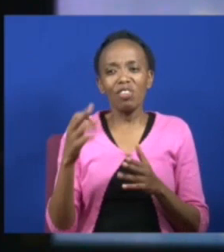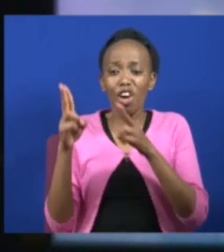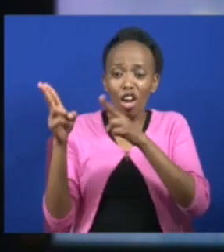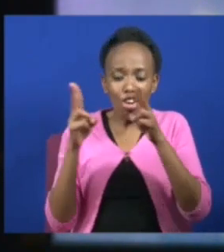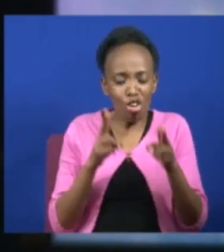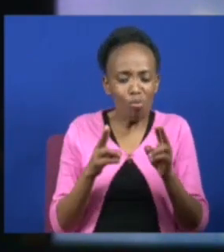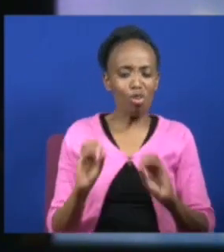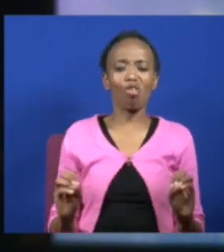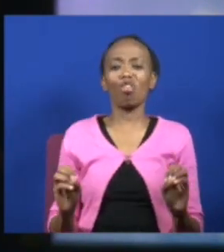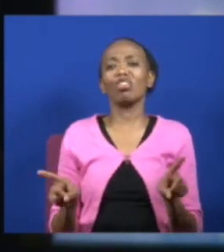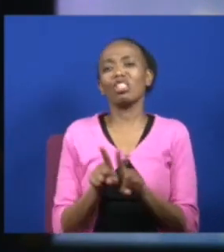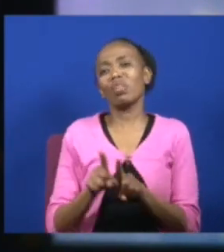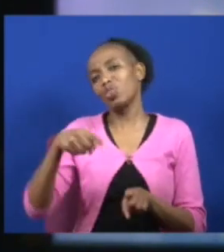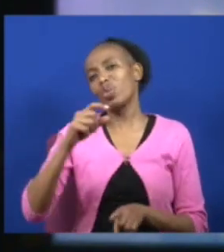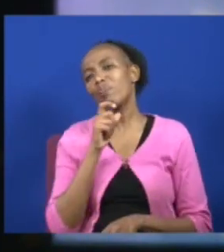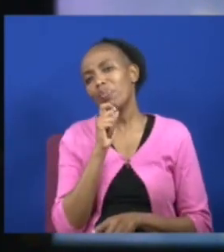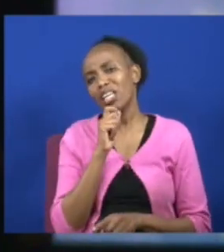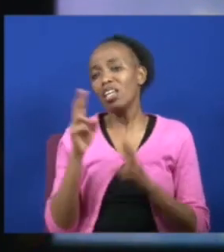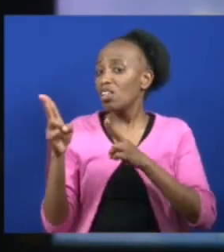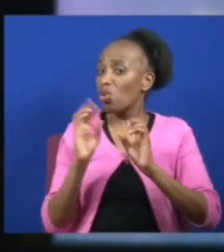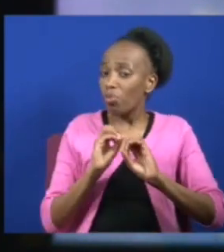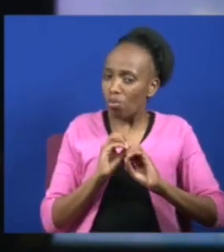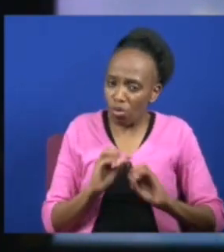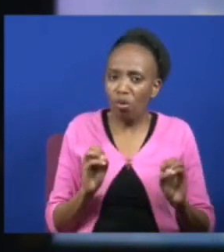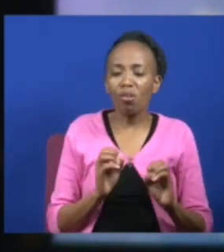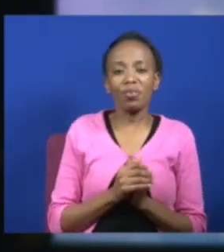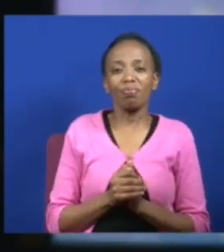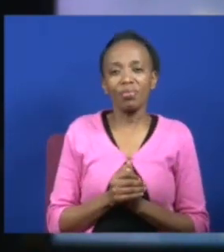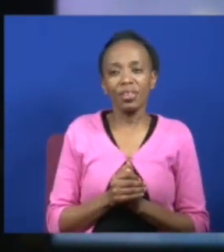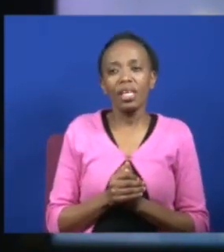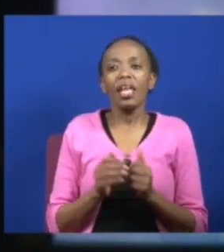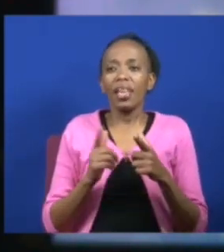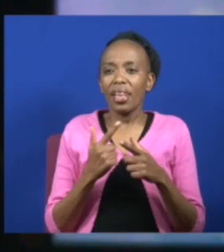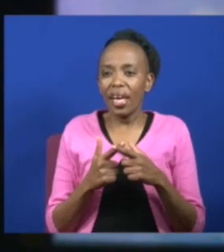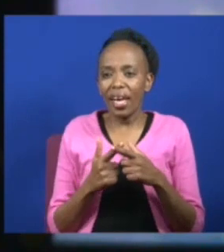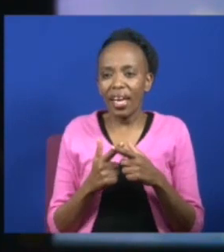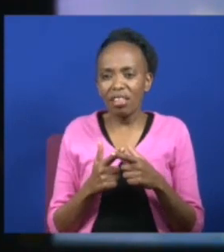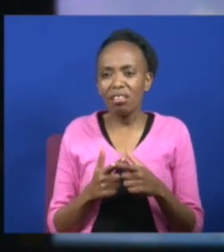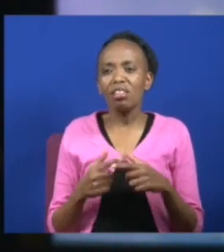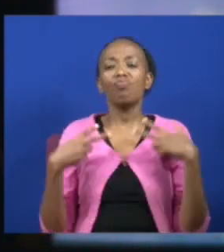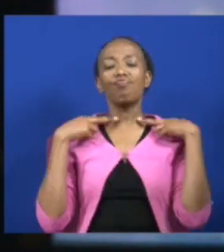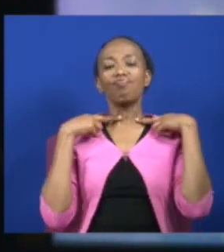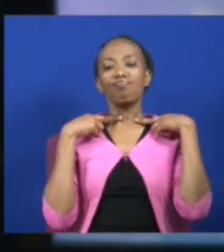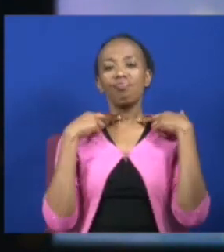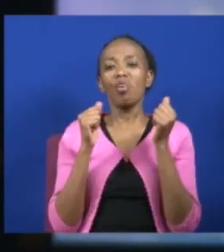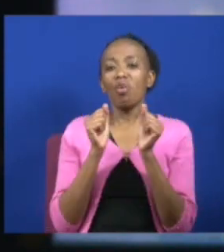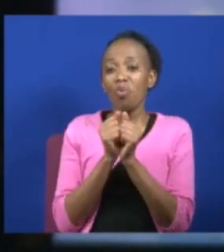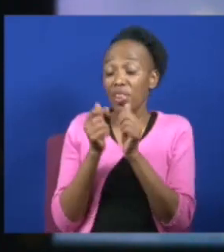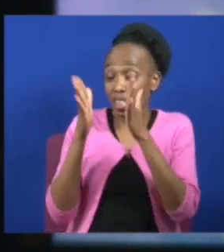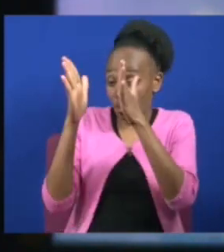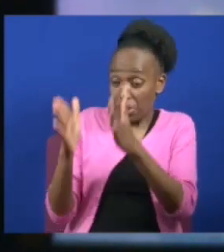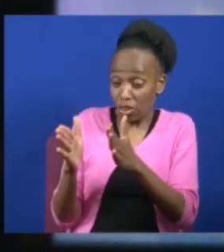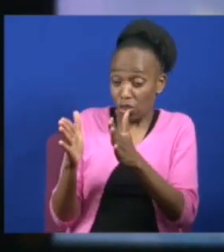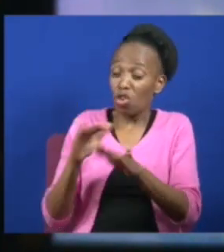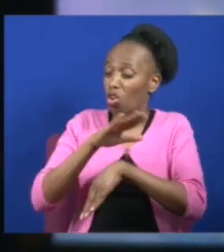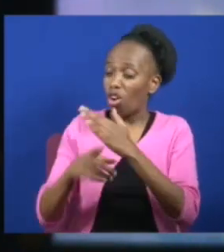abnormal for us as men. We are not used to that kind of thing. and then getting stuck with this person or with